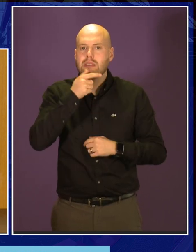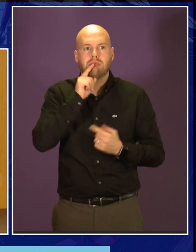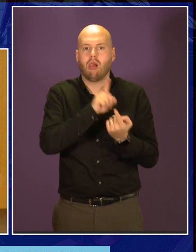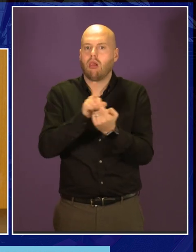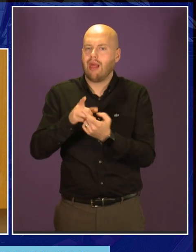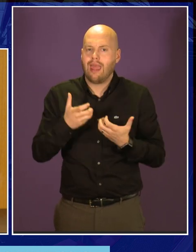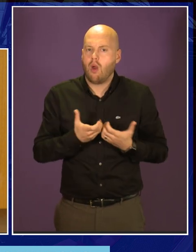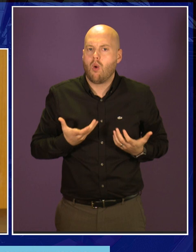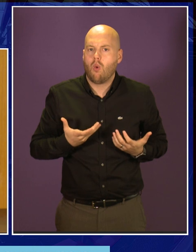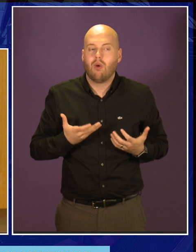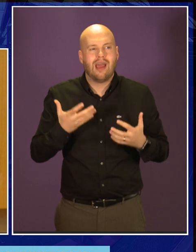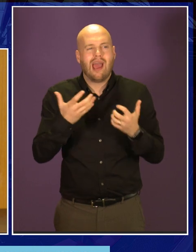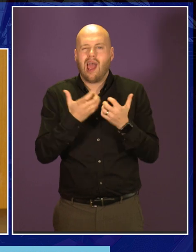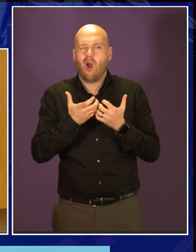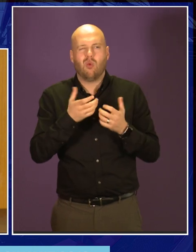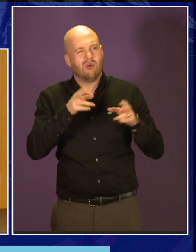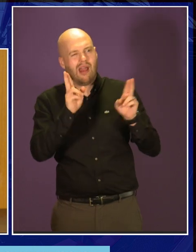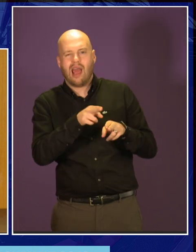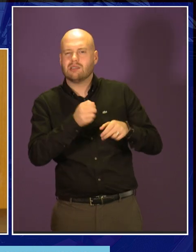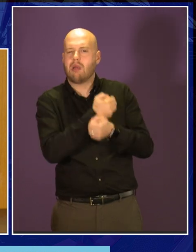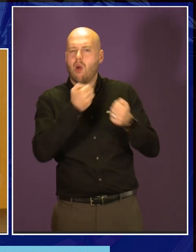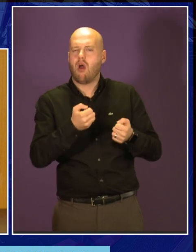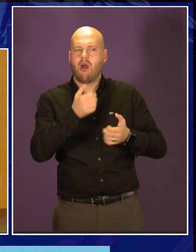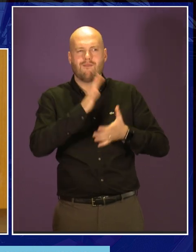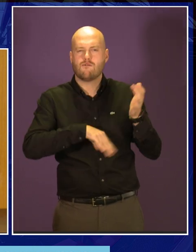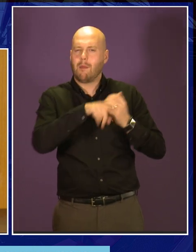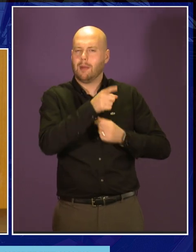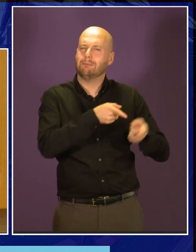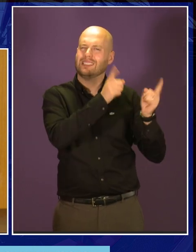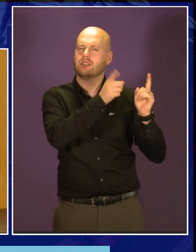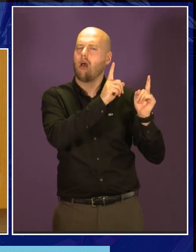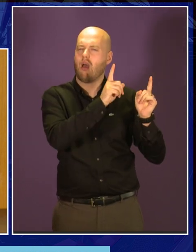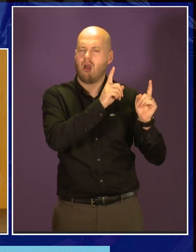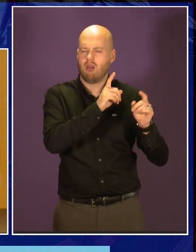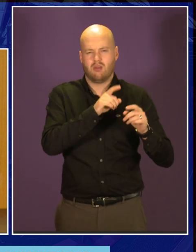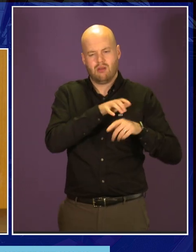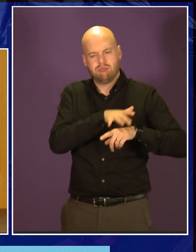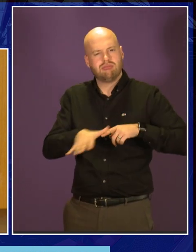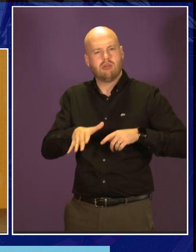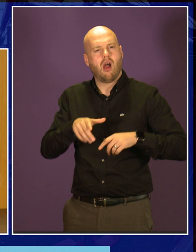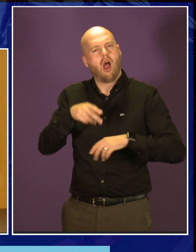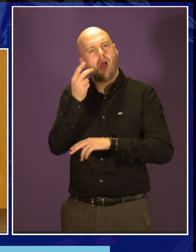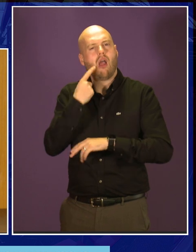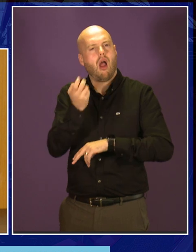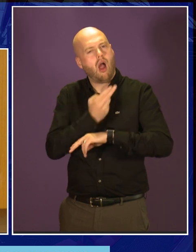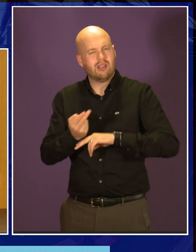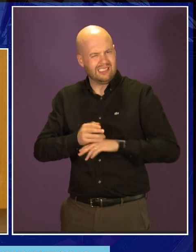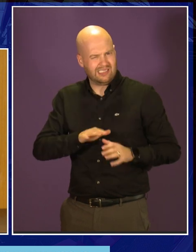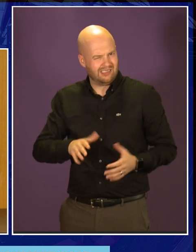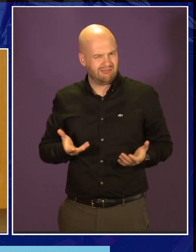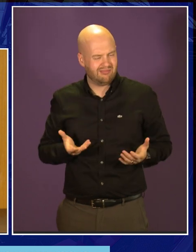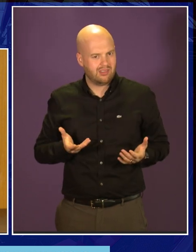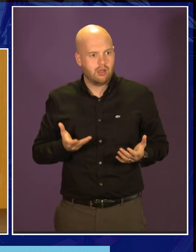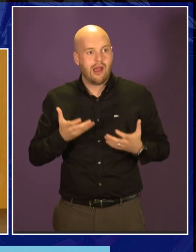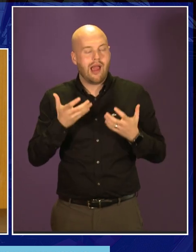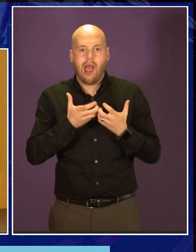diffuse power from ministerial politics to young artists? How do we deal with multifaceted policies that can be implemented